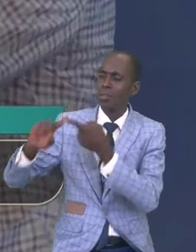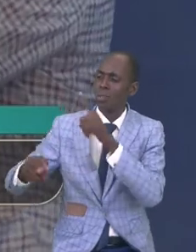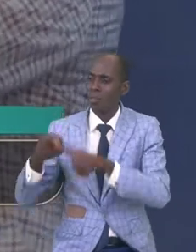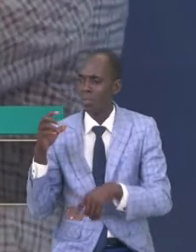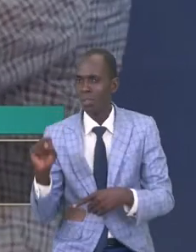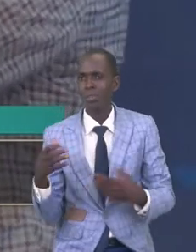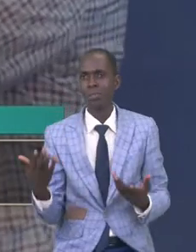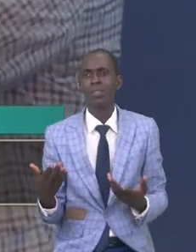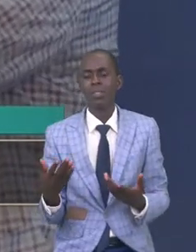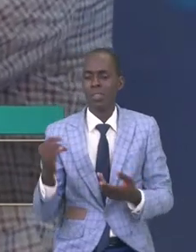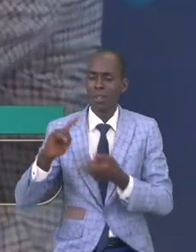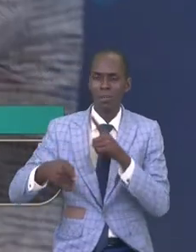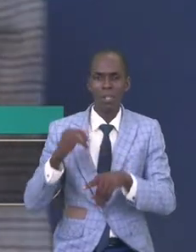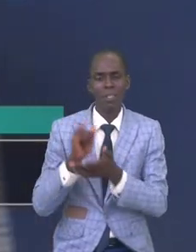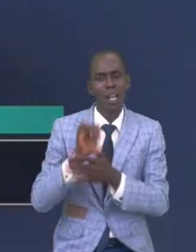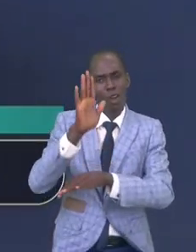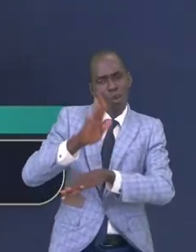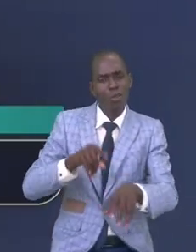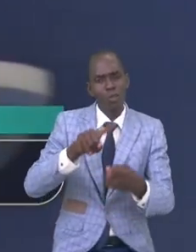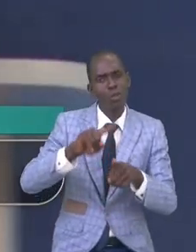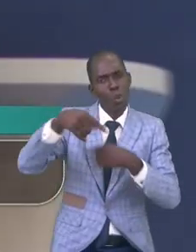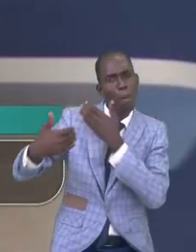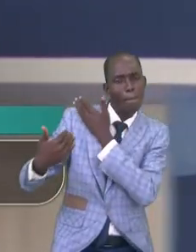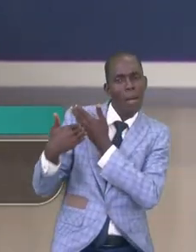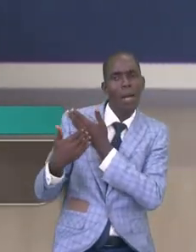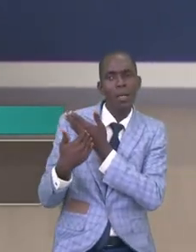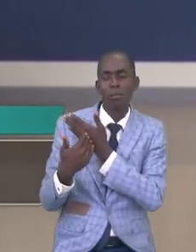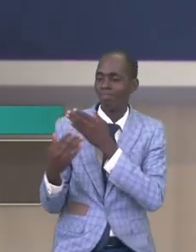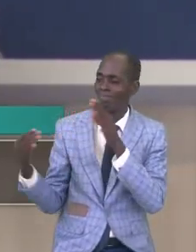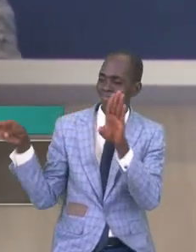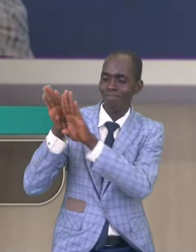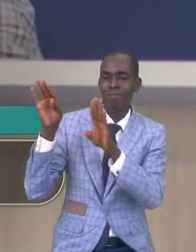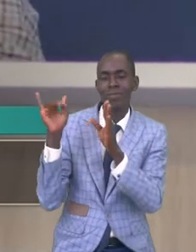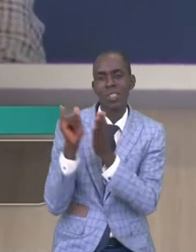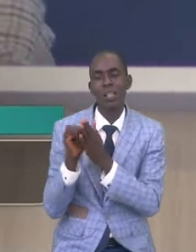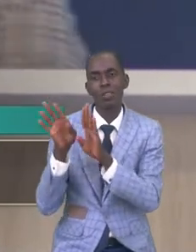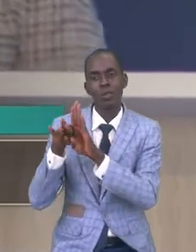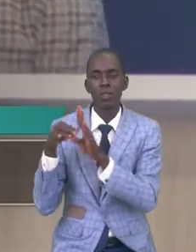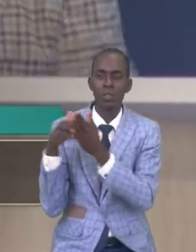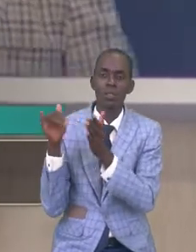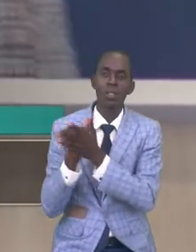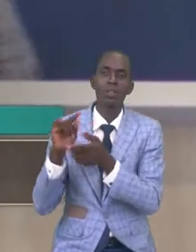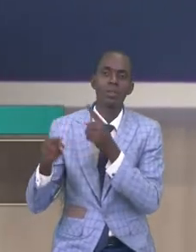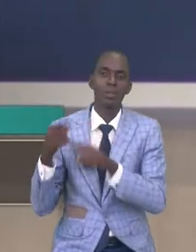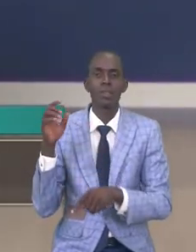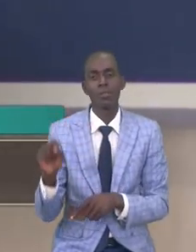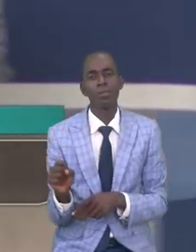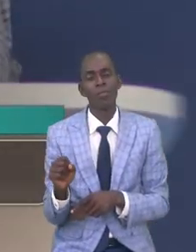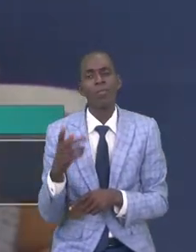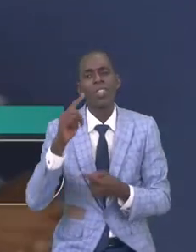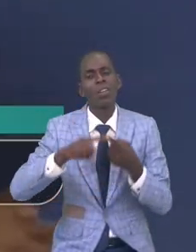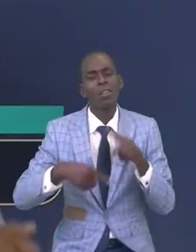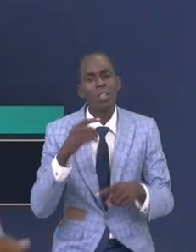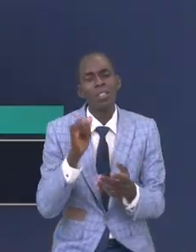that call you to the past. Let's go back. Lock that door. The one that